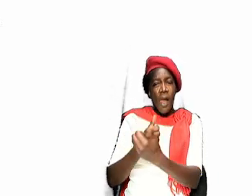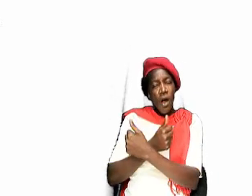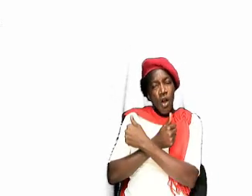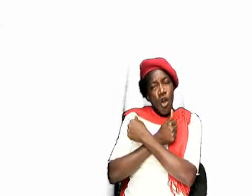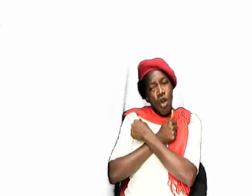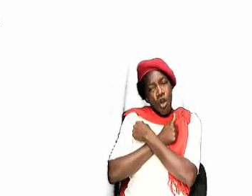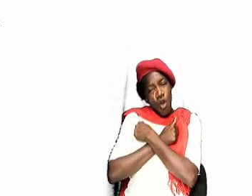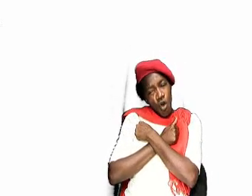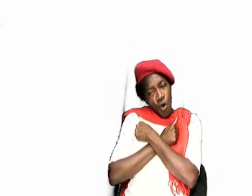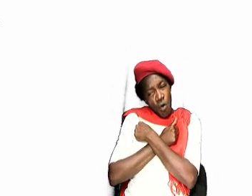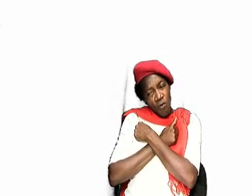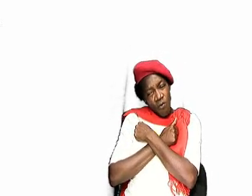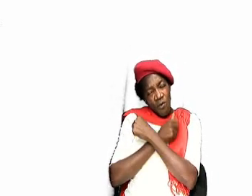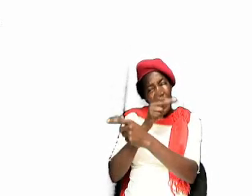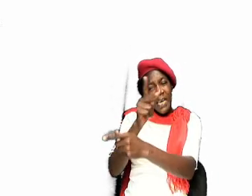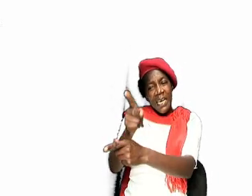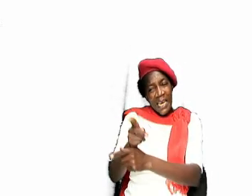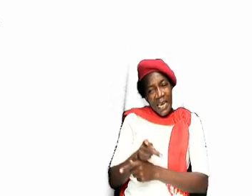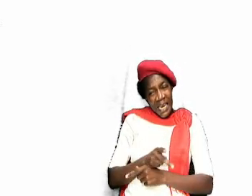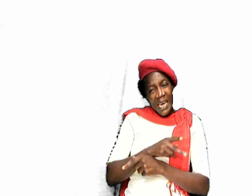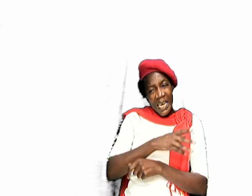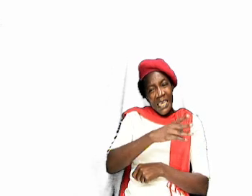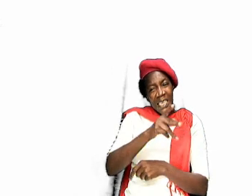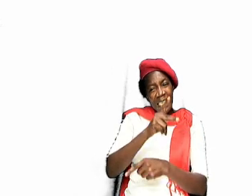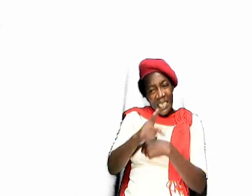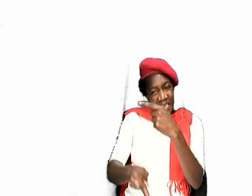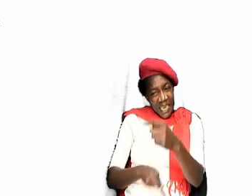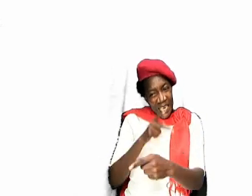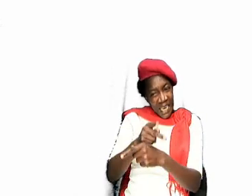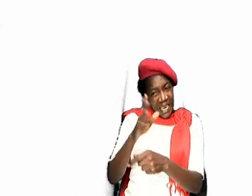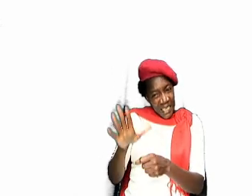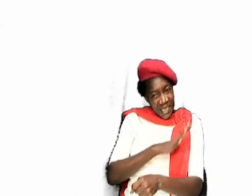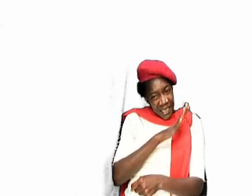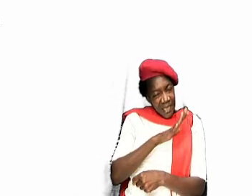love, that I might show them kindness?